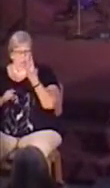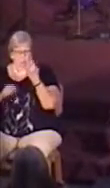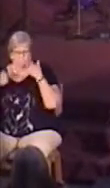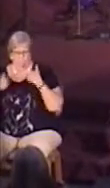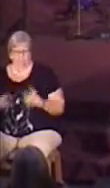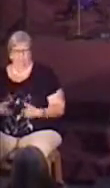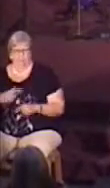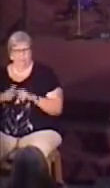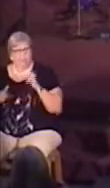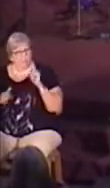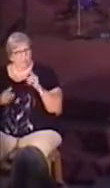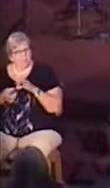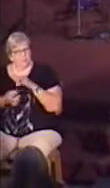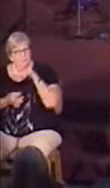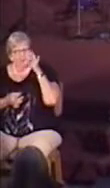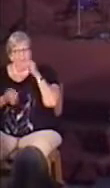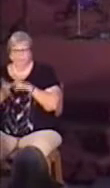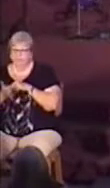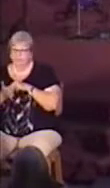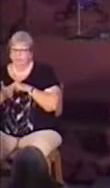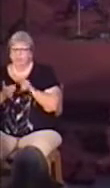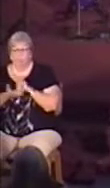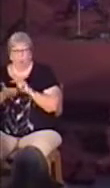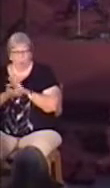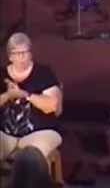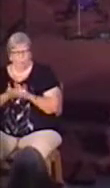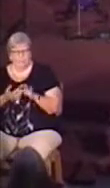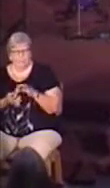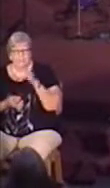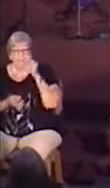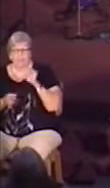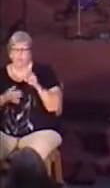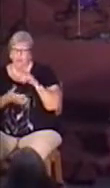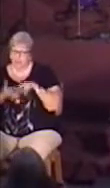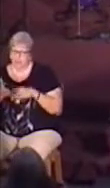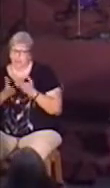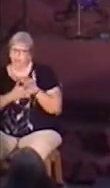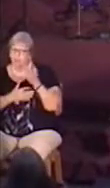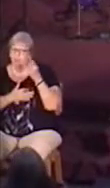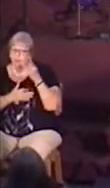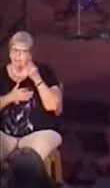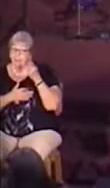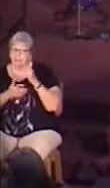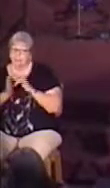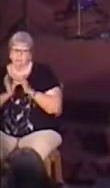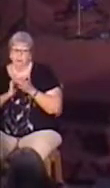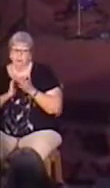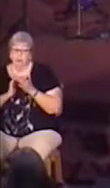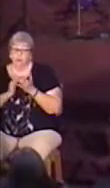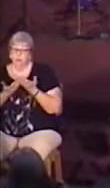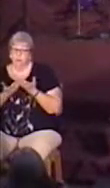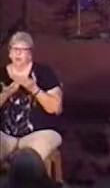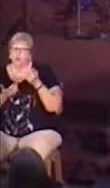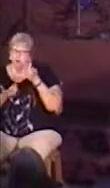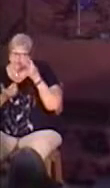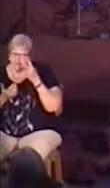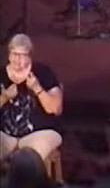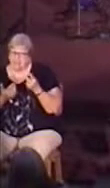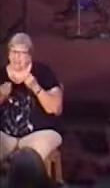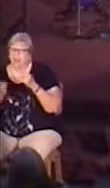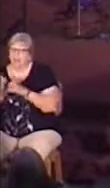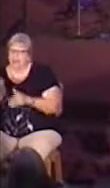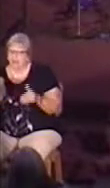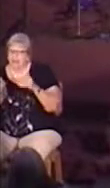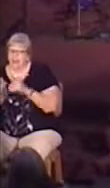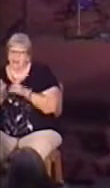but one spirit. And this is the Holy Spirit. And if you read throughout this passage of Scripture, you will see that Paul, time and time again,